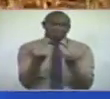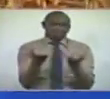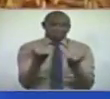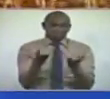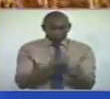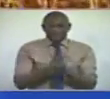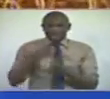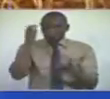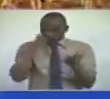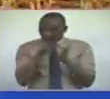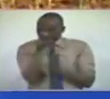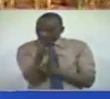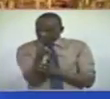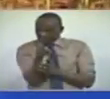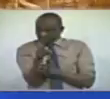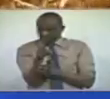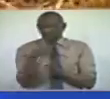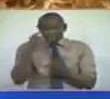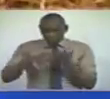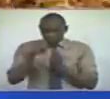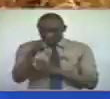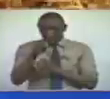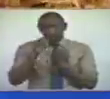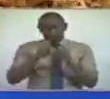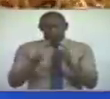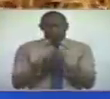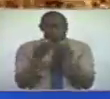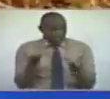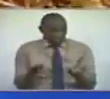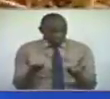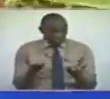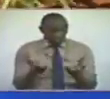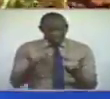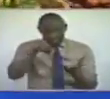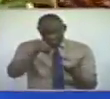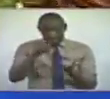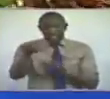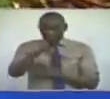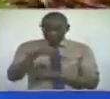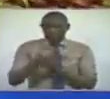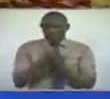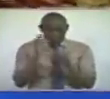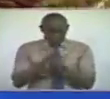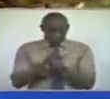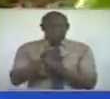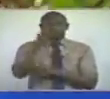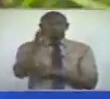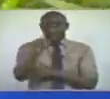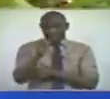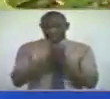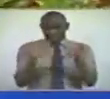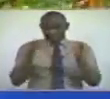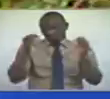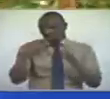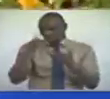In recognition to the contribution that pulses can play to human well-being and to the environment, the United Nations General